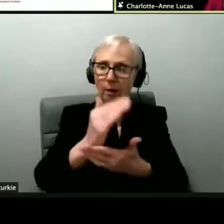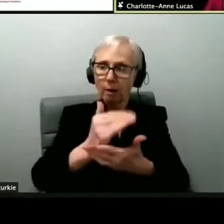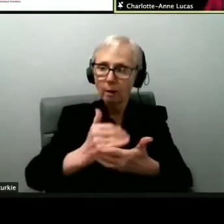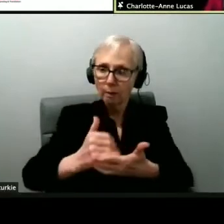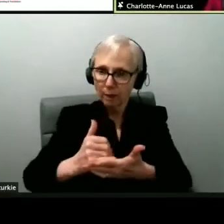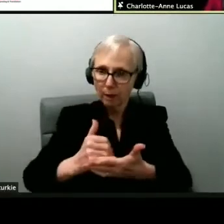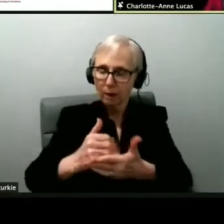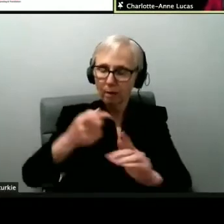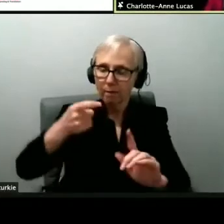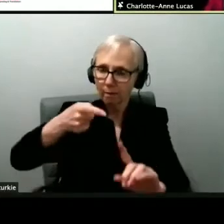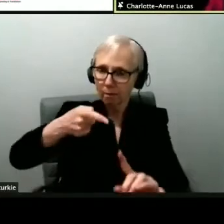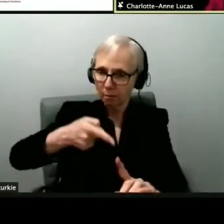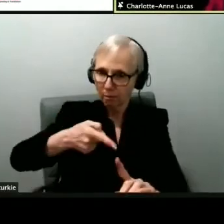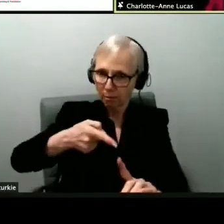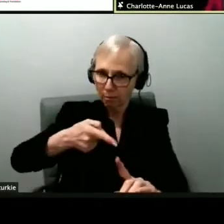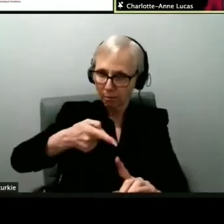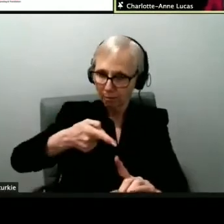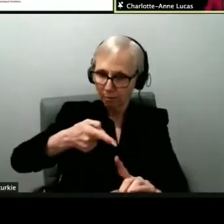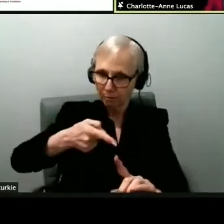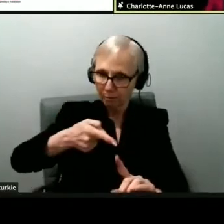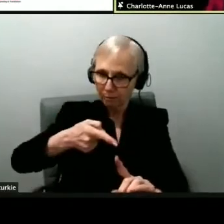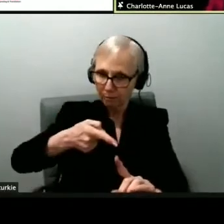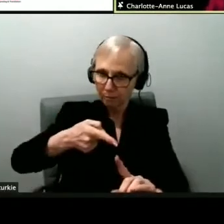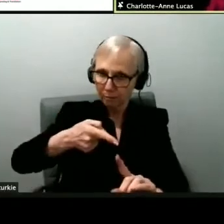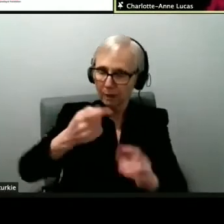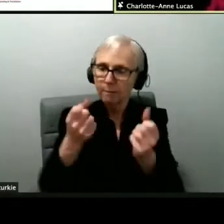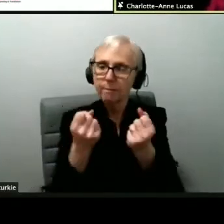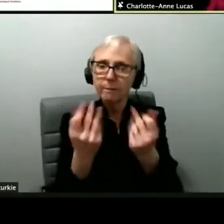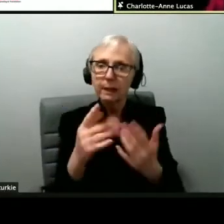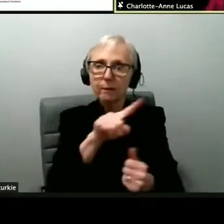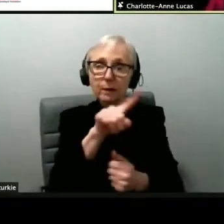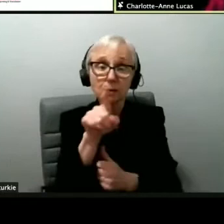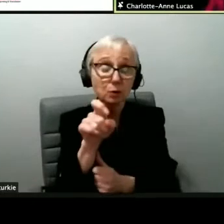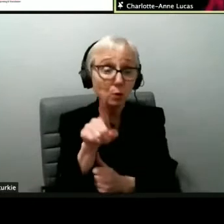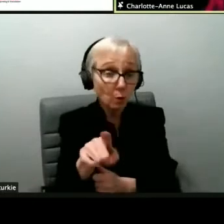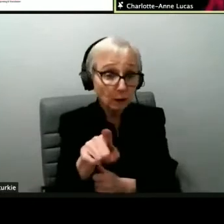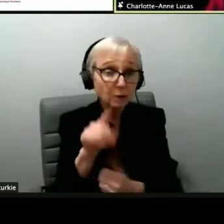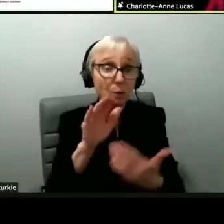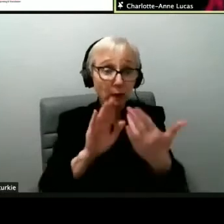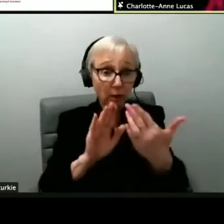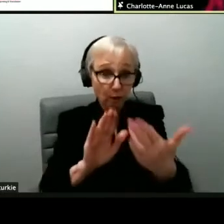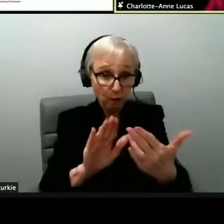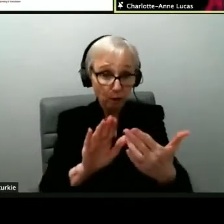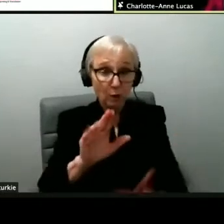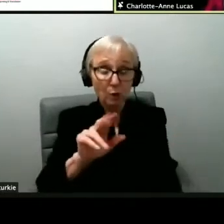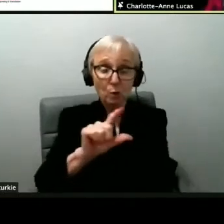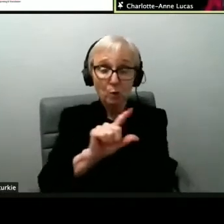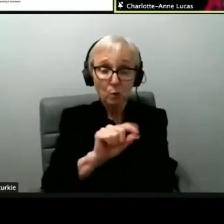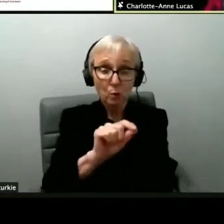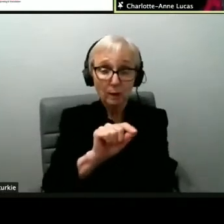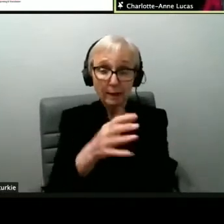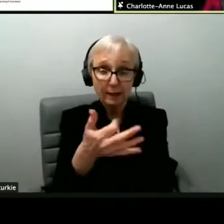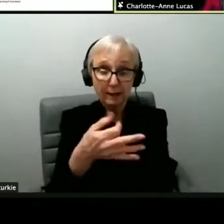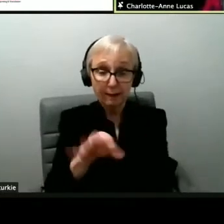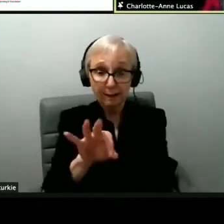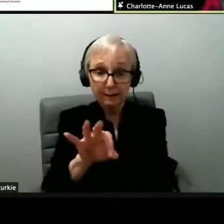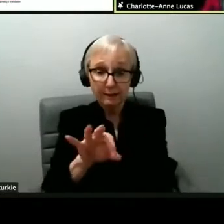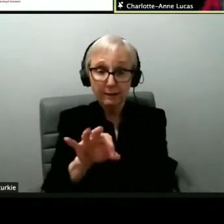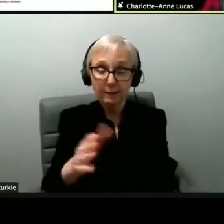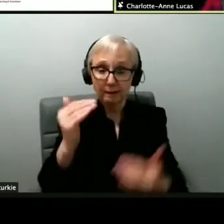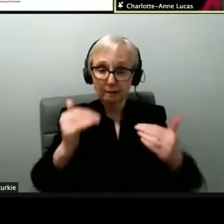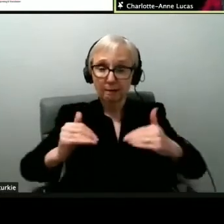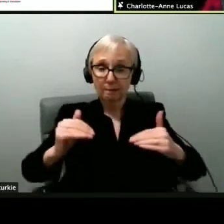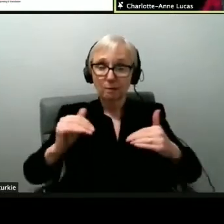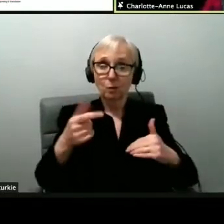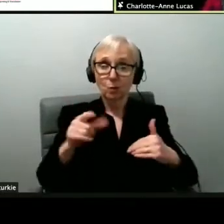what we're trying to do, because I have a lot of these questions are questions that we addressed in 2019 and 2017